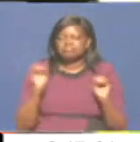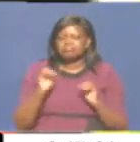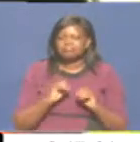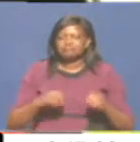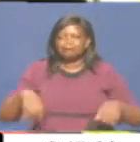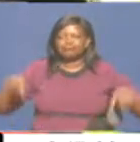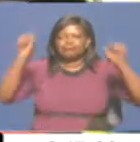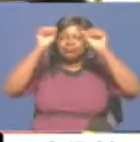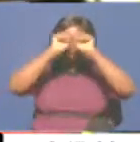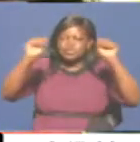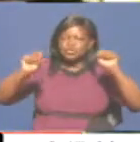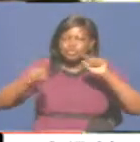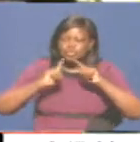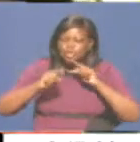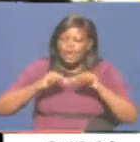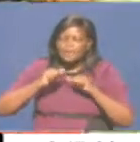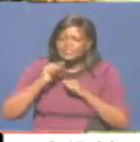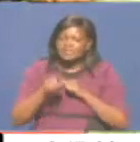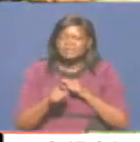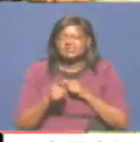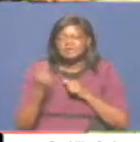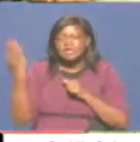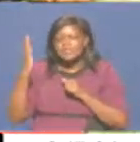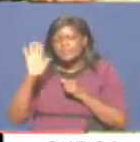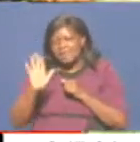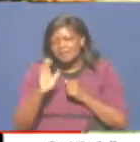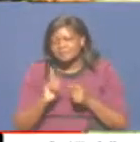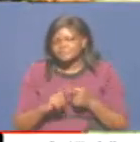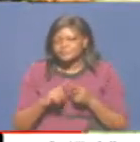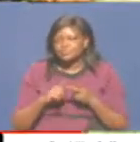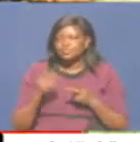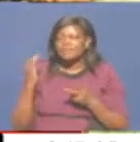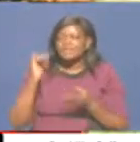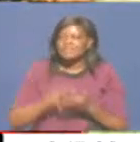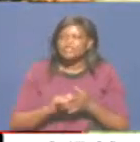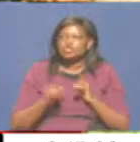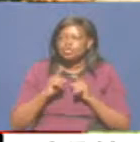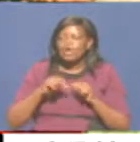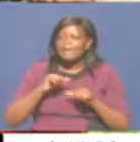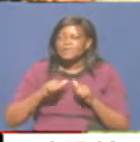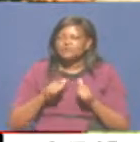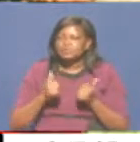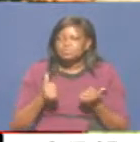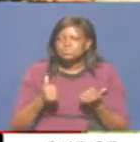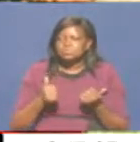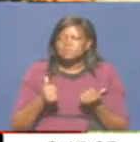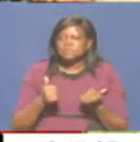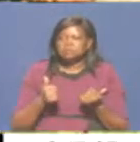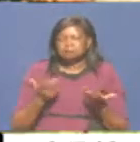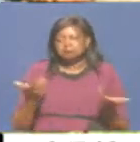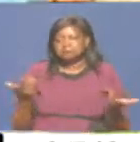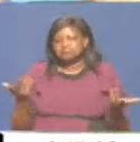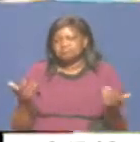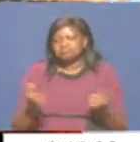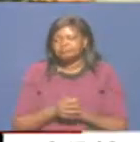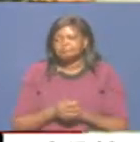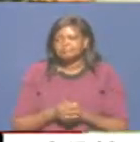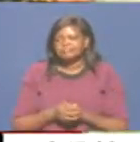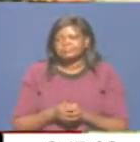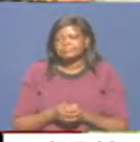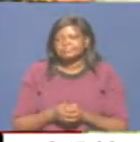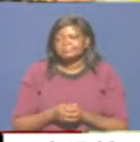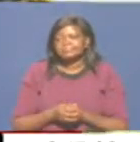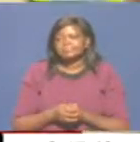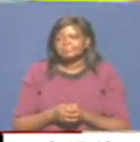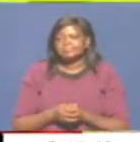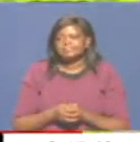hiyo katika hotuba yake. We expect that he's going to speak about of course the send off and such kind of things,